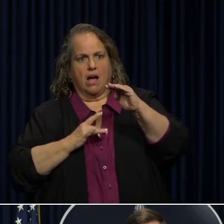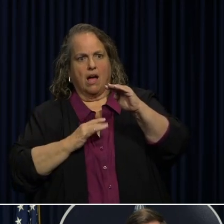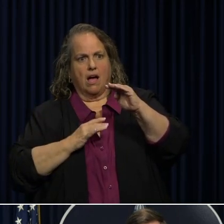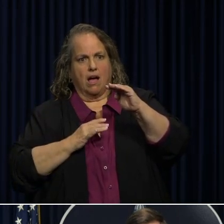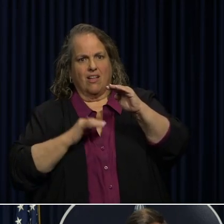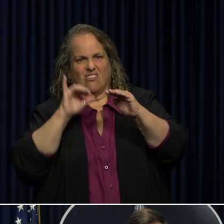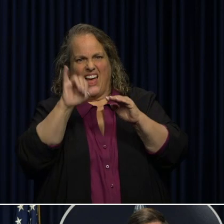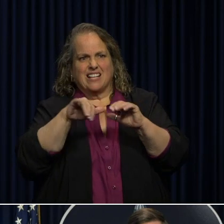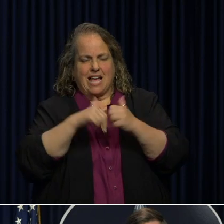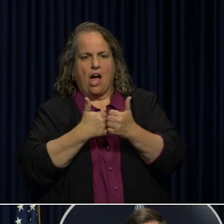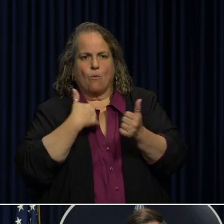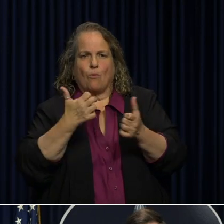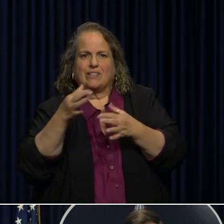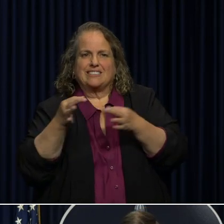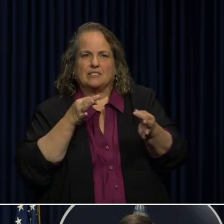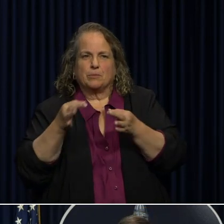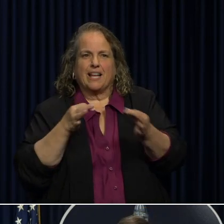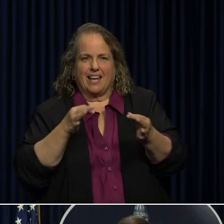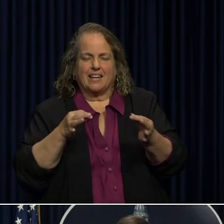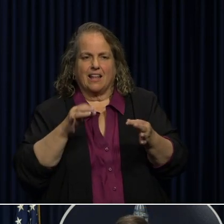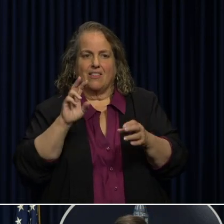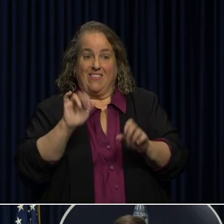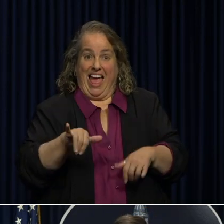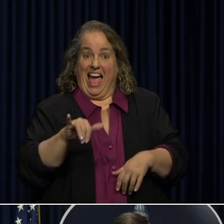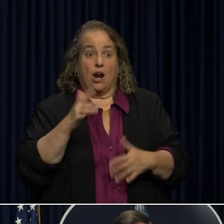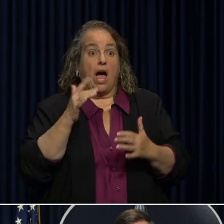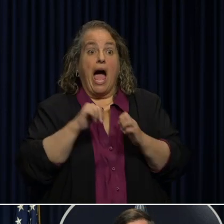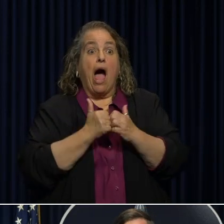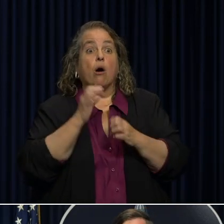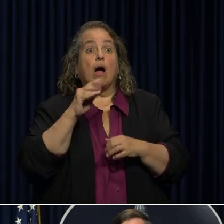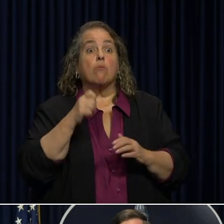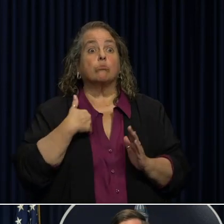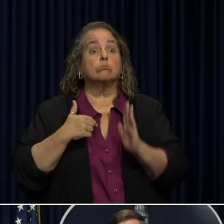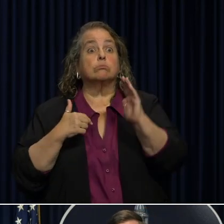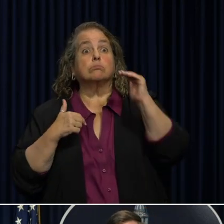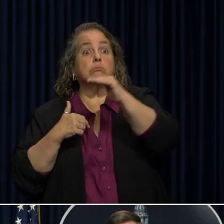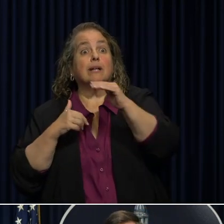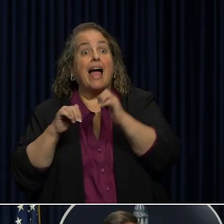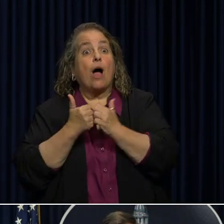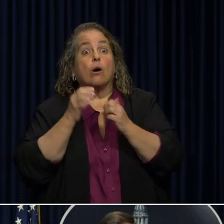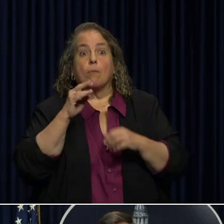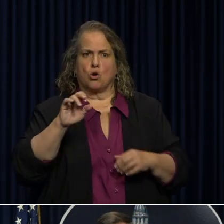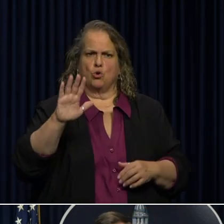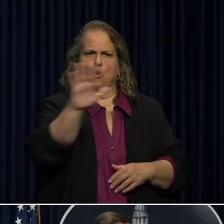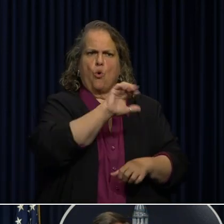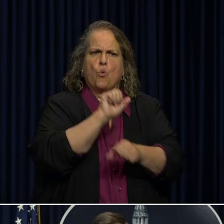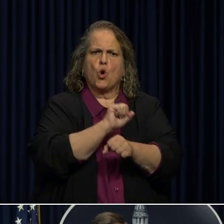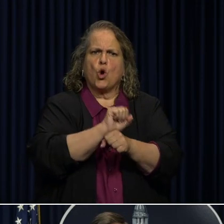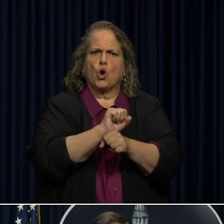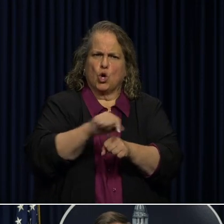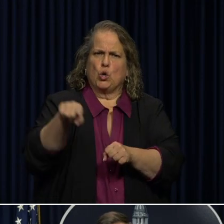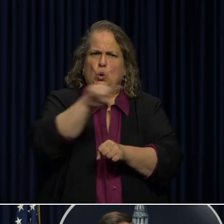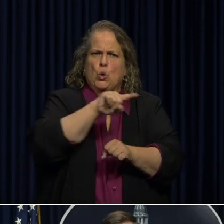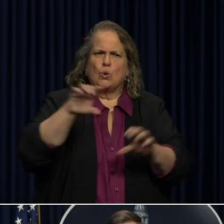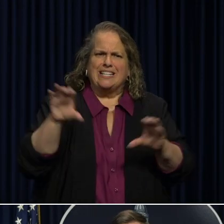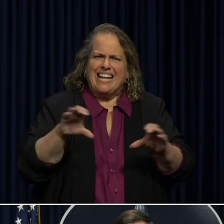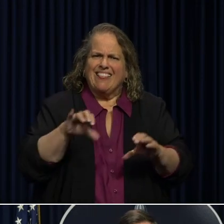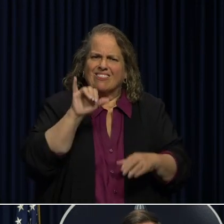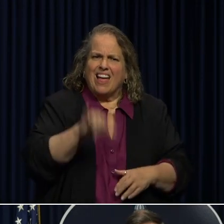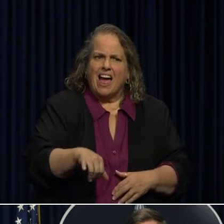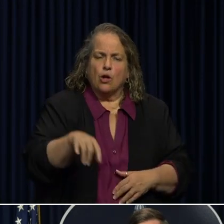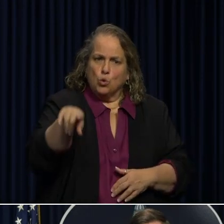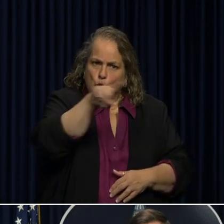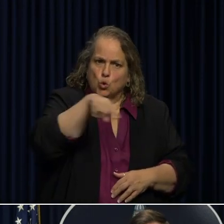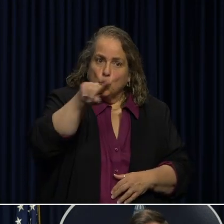work. That is your work. It means even with the 17 we've lost today, you've saved lives. That would have been a